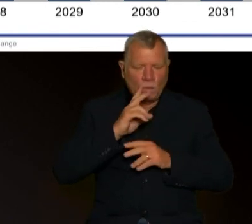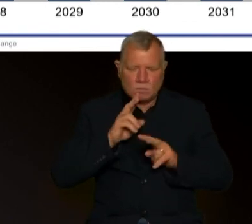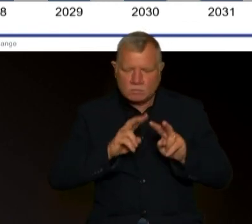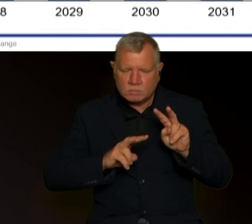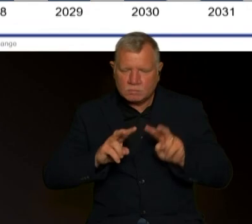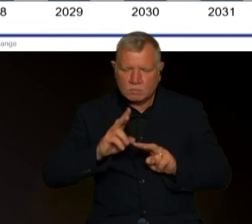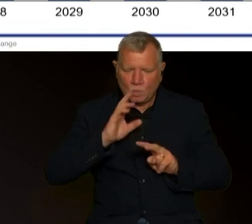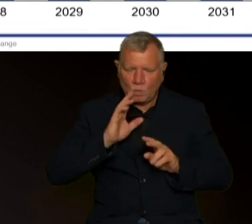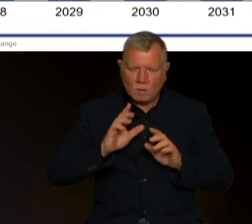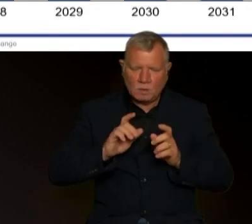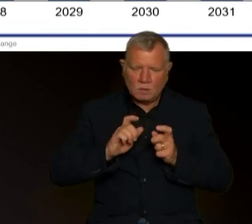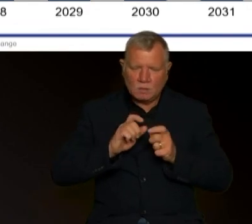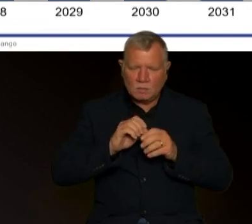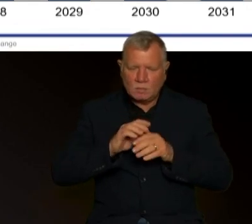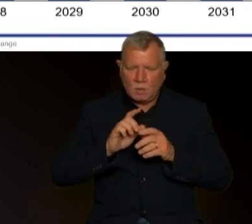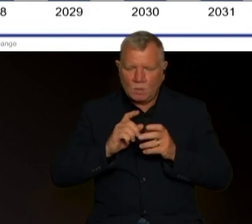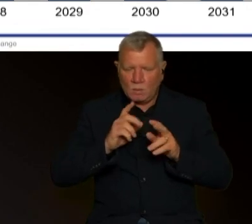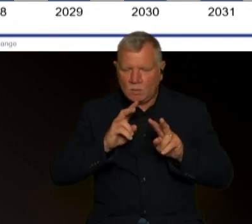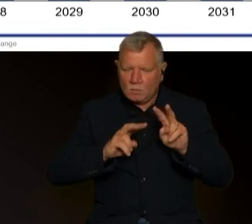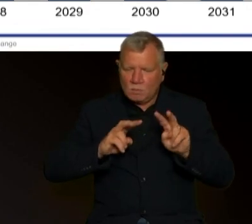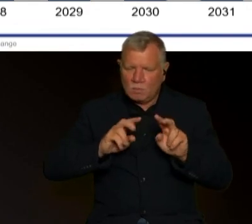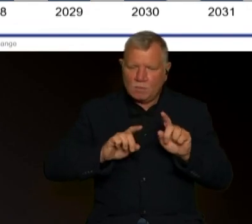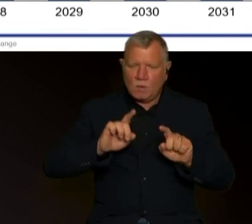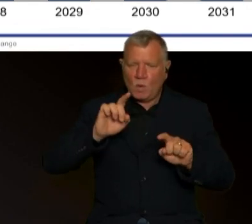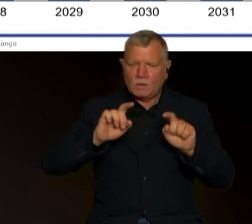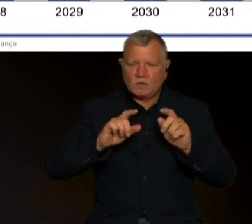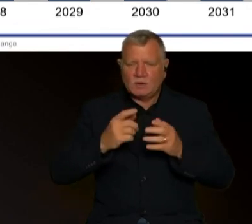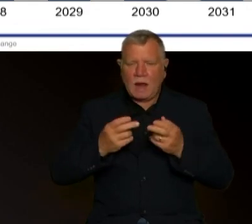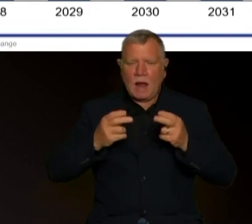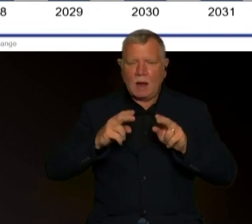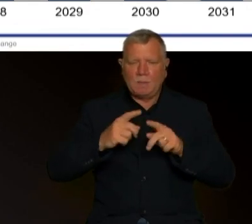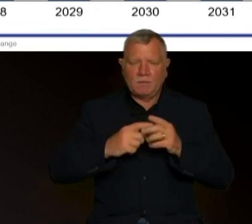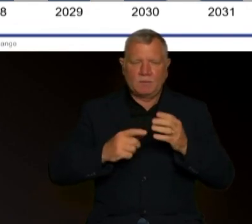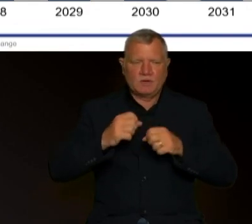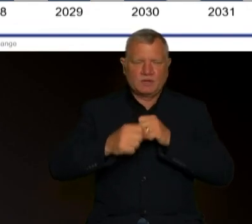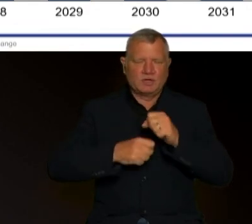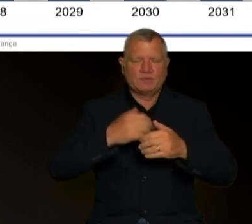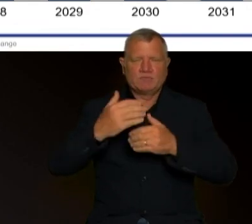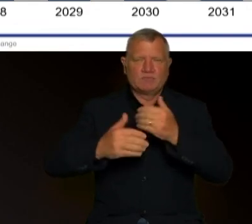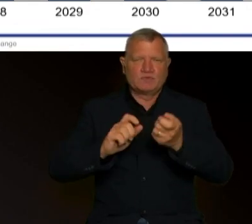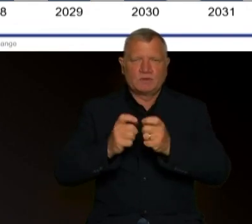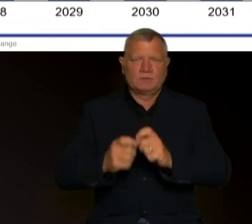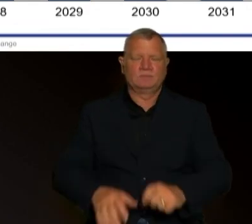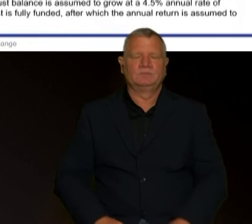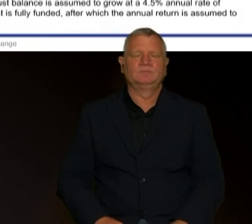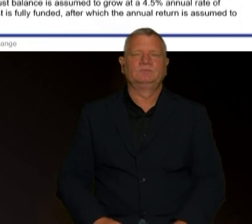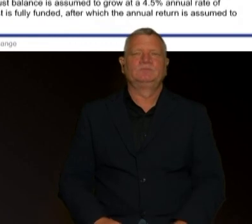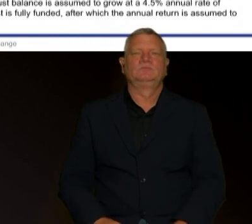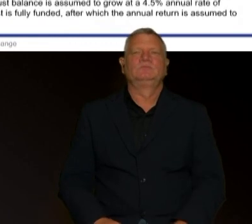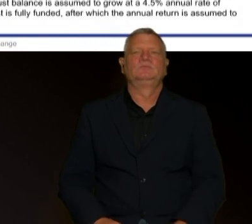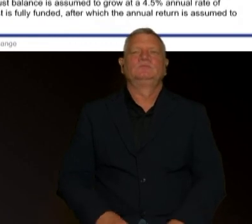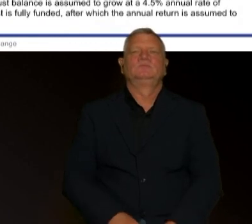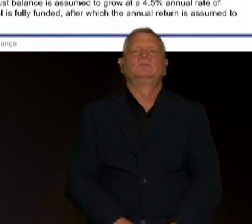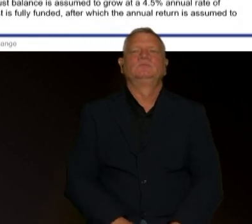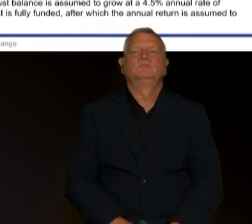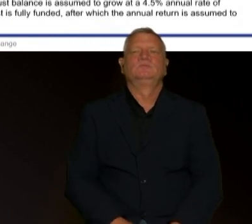the forecasted annual funding that may result from certain events from year to year. Next slide, please.